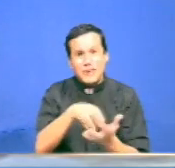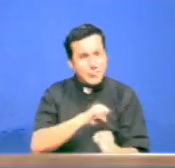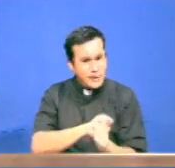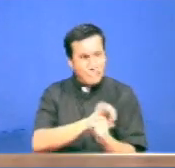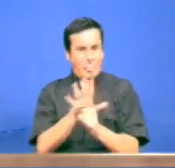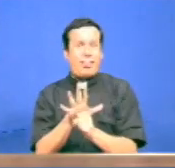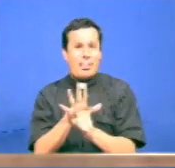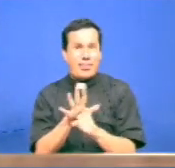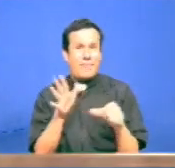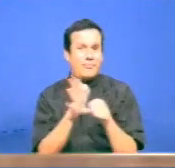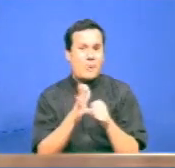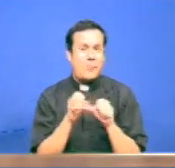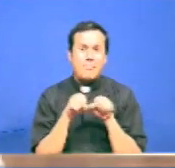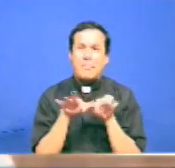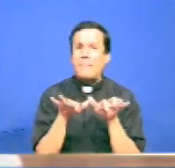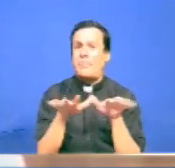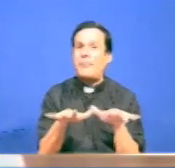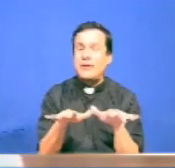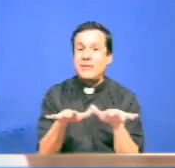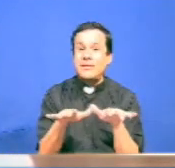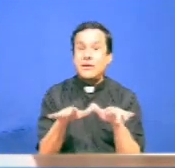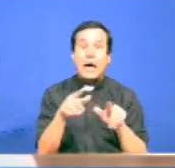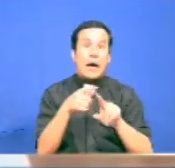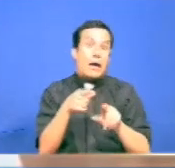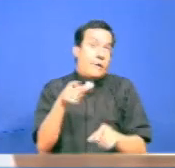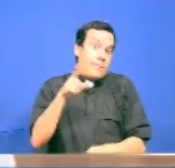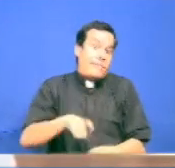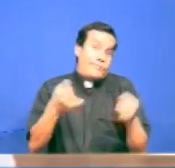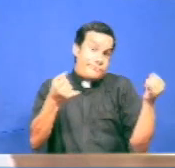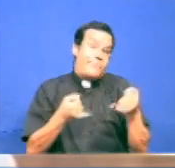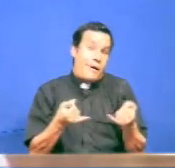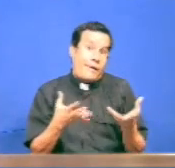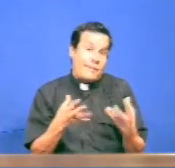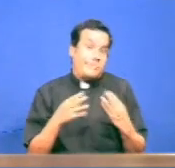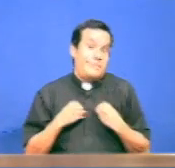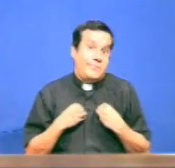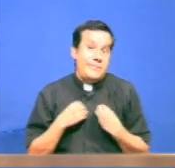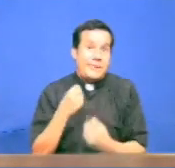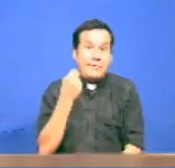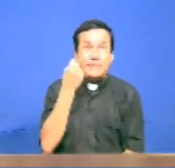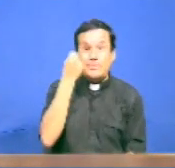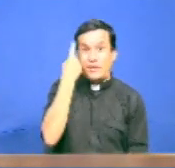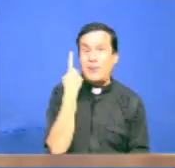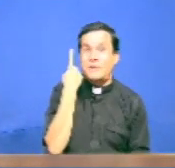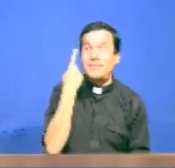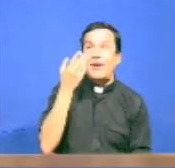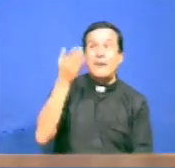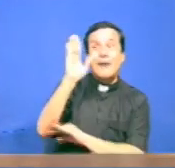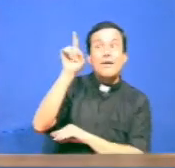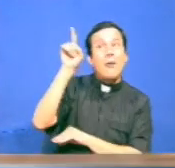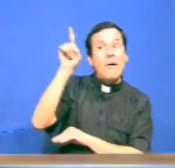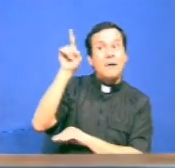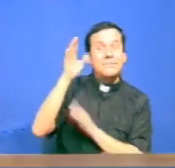coronavirus, and we are called to walk with it and perhaps realize God does not desert